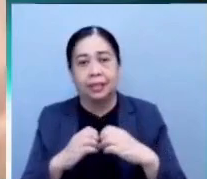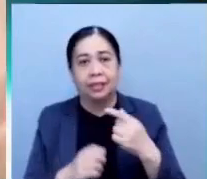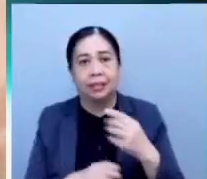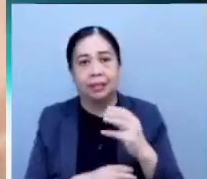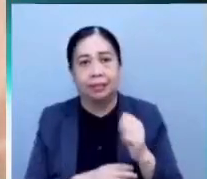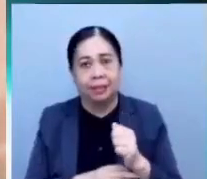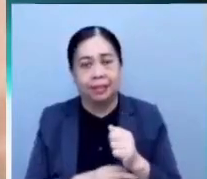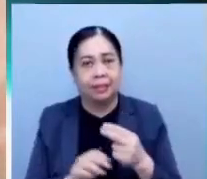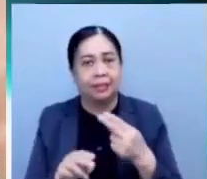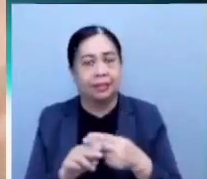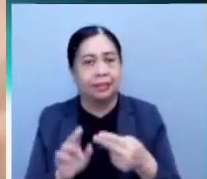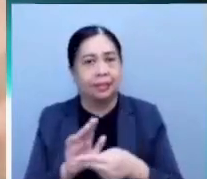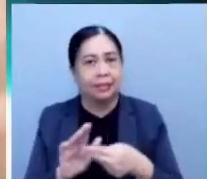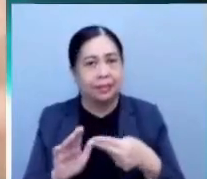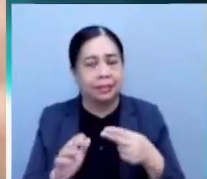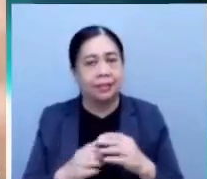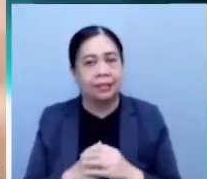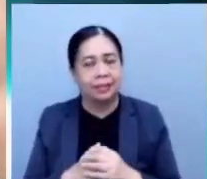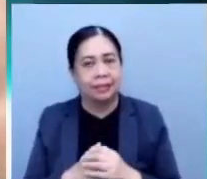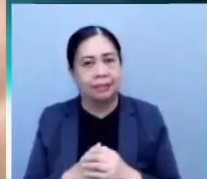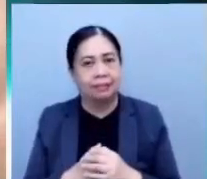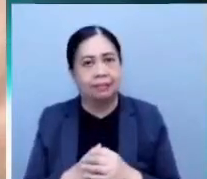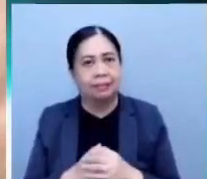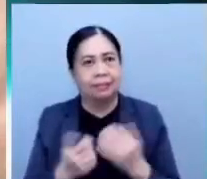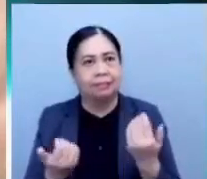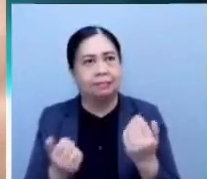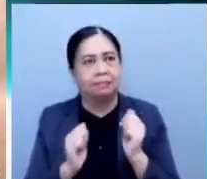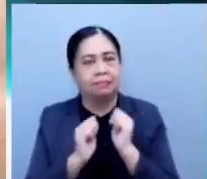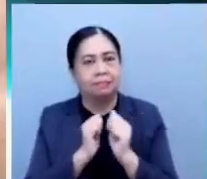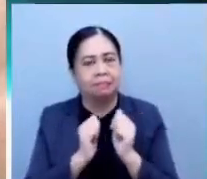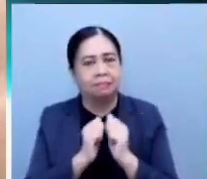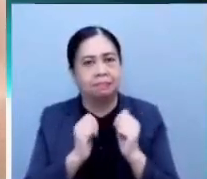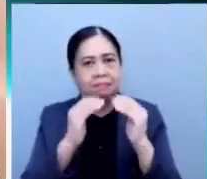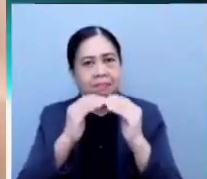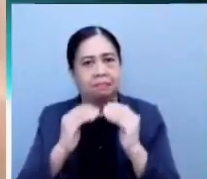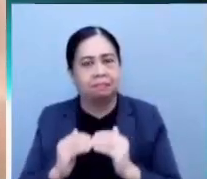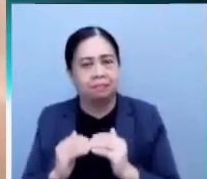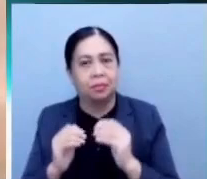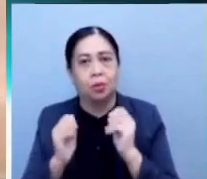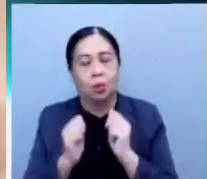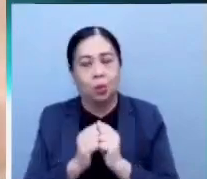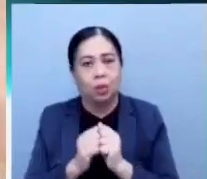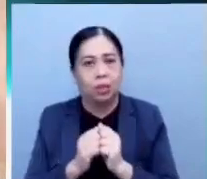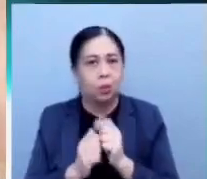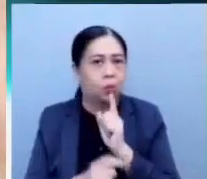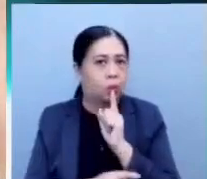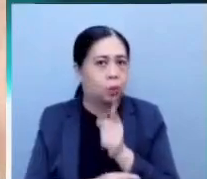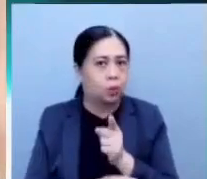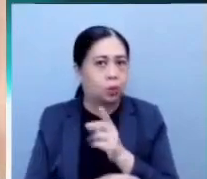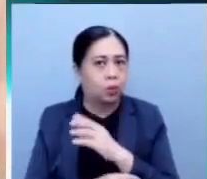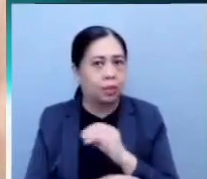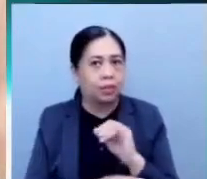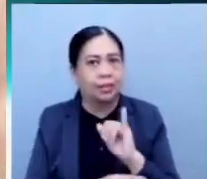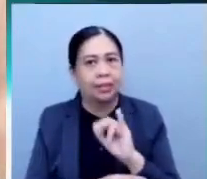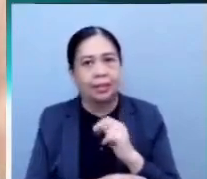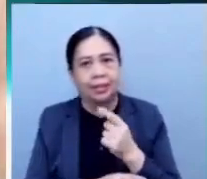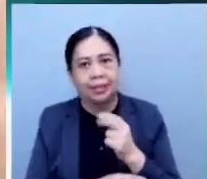name has been synonymous with truth and integrity.